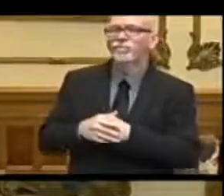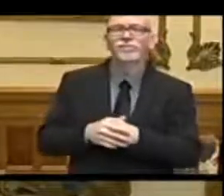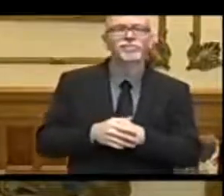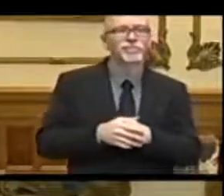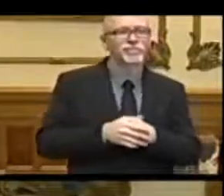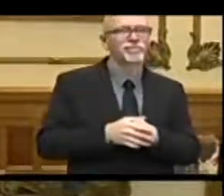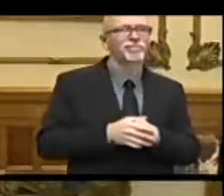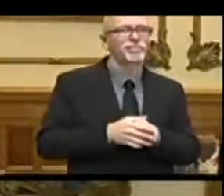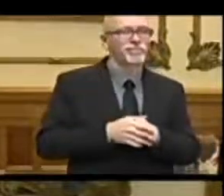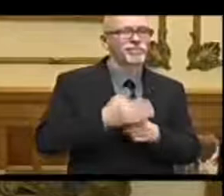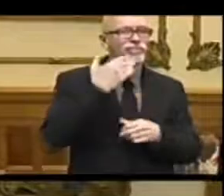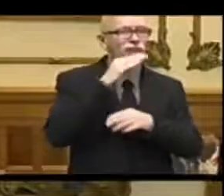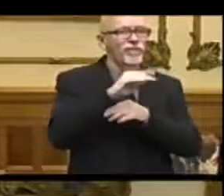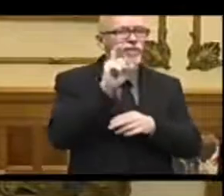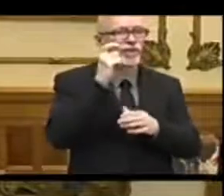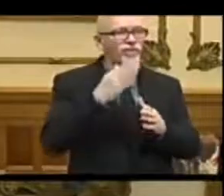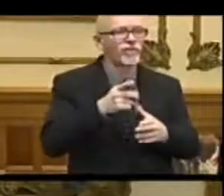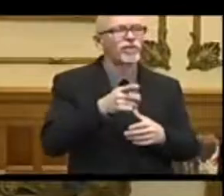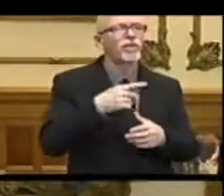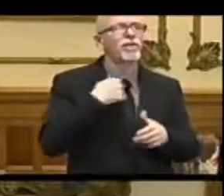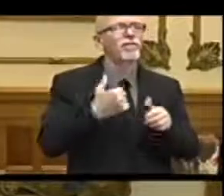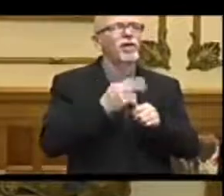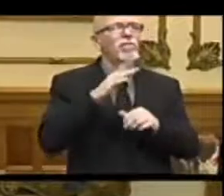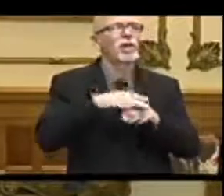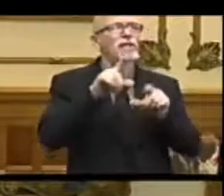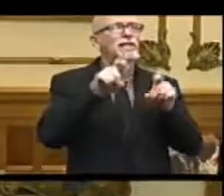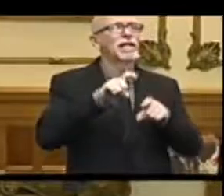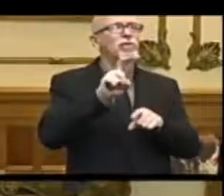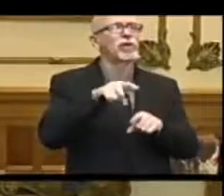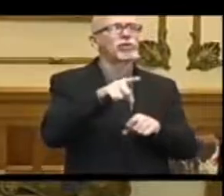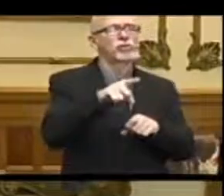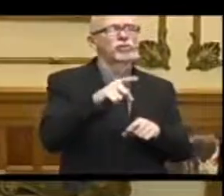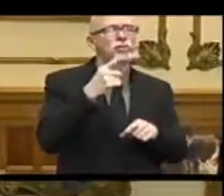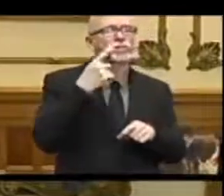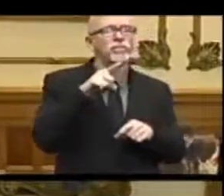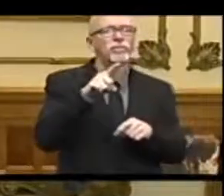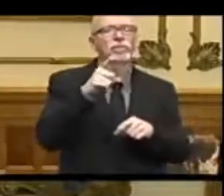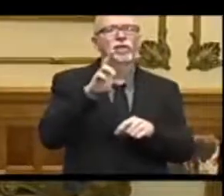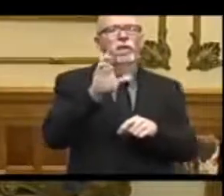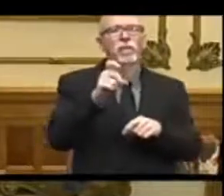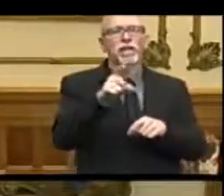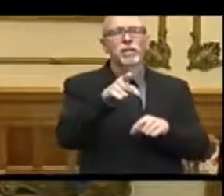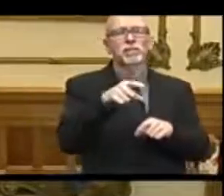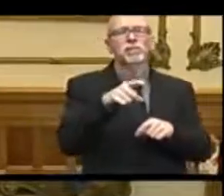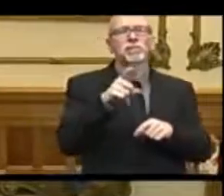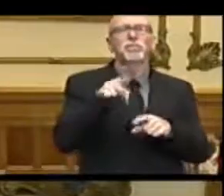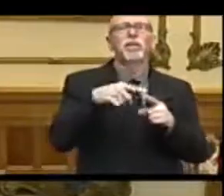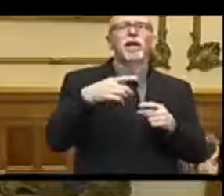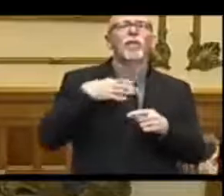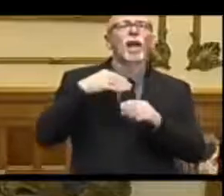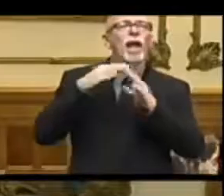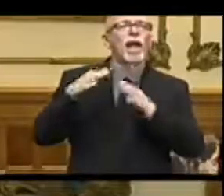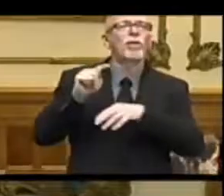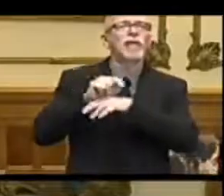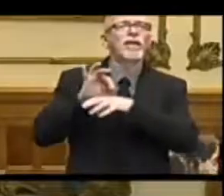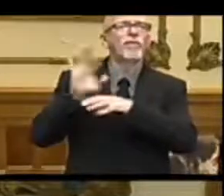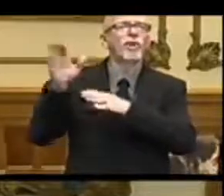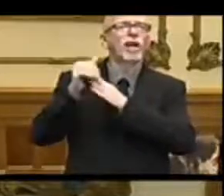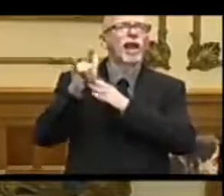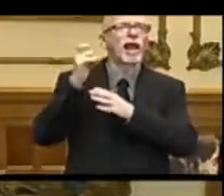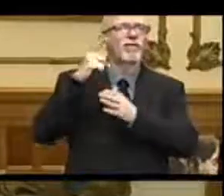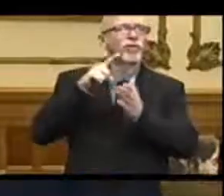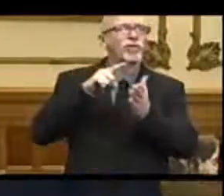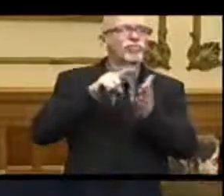And good afternoon, Governor. And following up on the testing question for Dr. Box regarding the White House Task Force guidelines for tracing